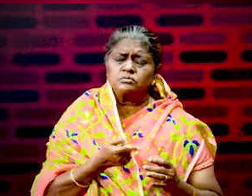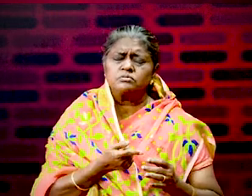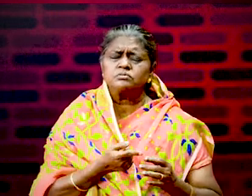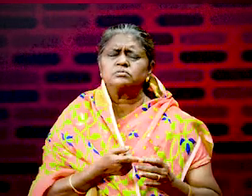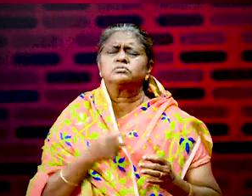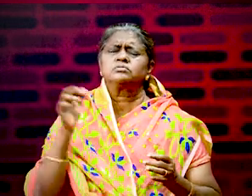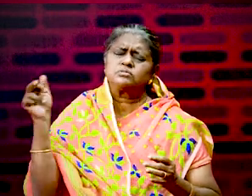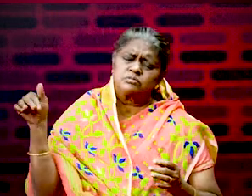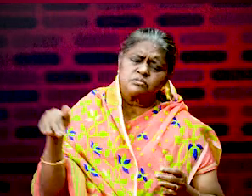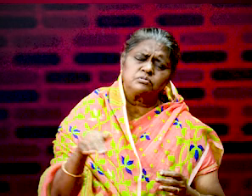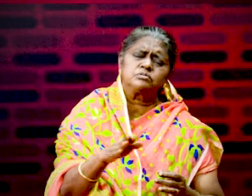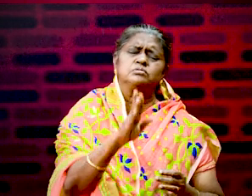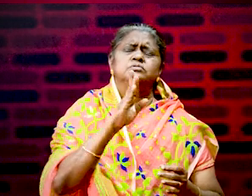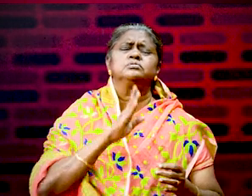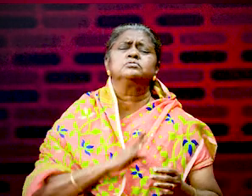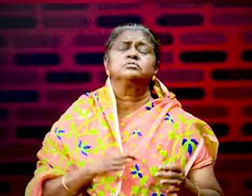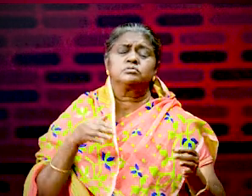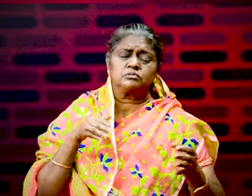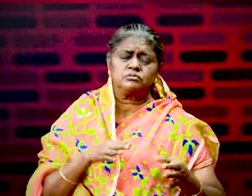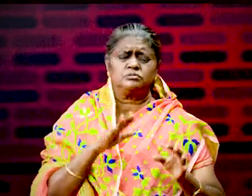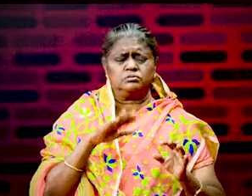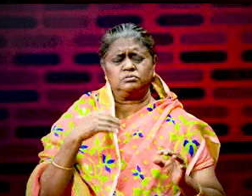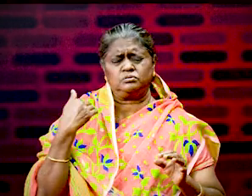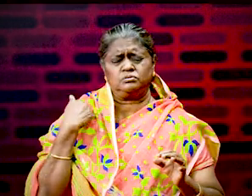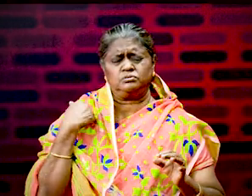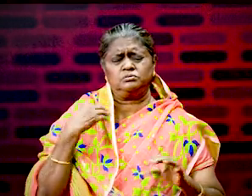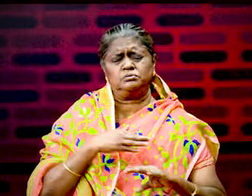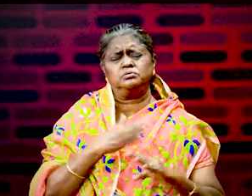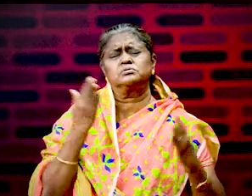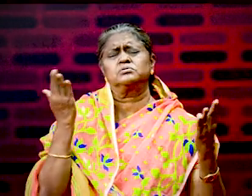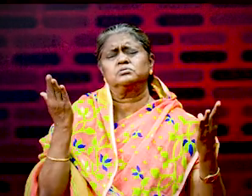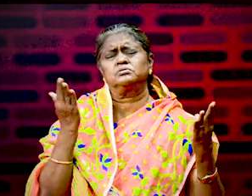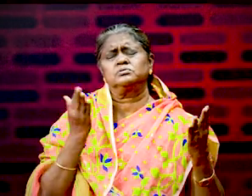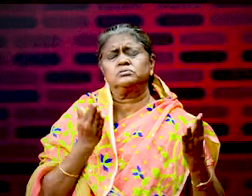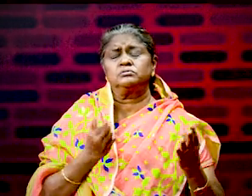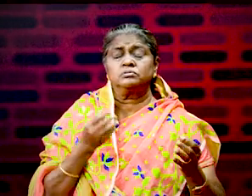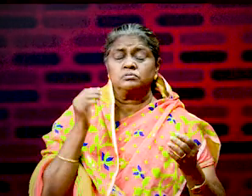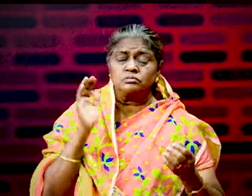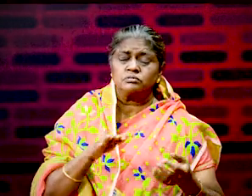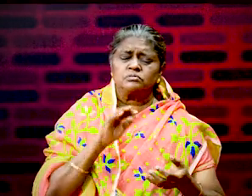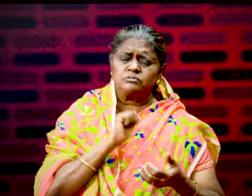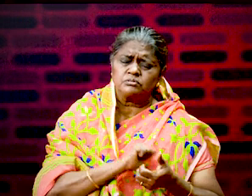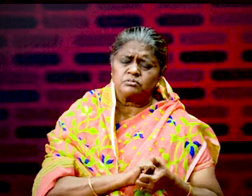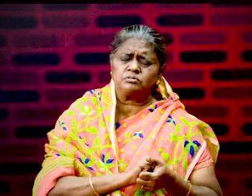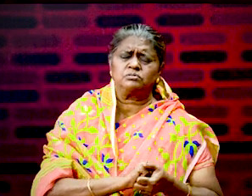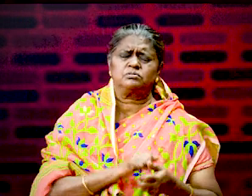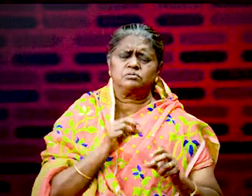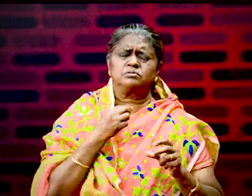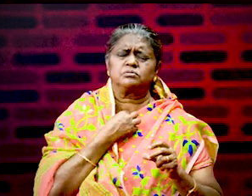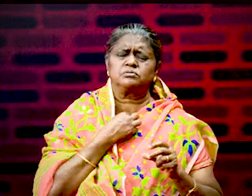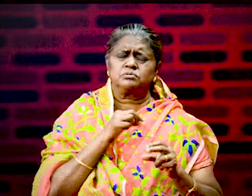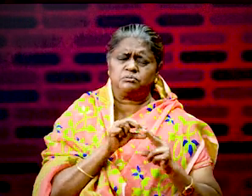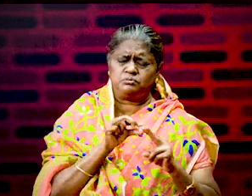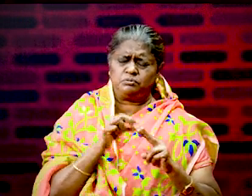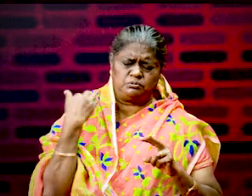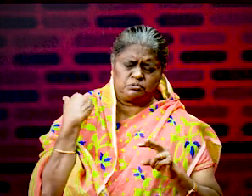and invade into their problems, oh God. Lord Jesus, stretch forth your hand and pull them out of the problems, oh God.